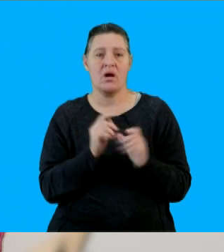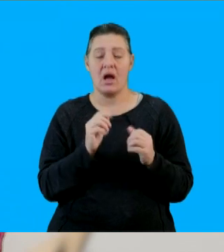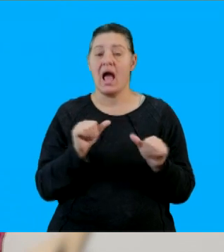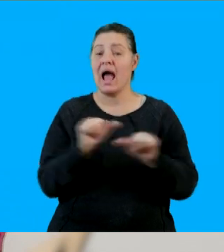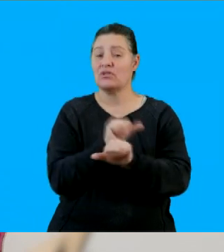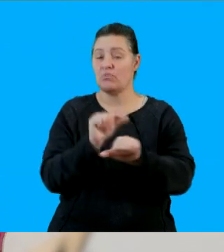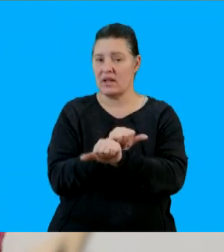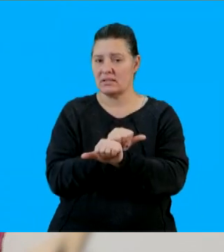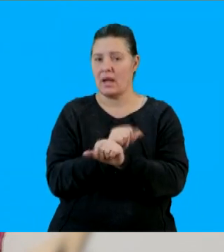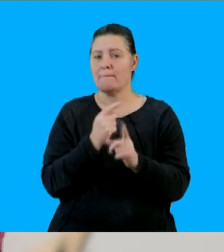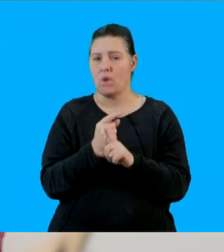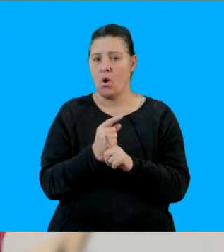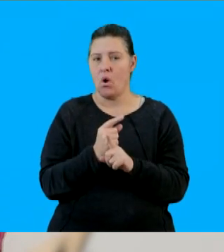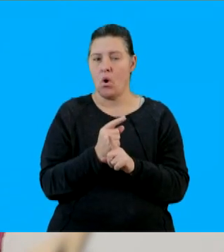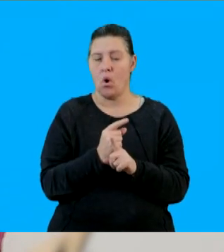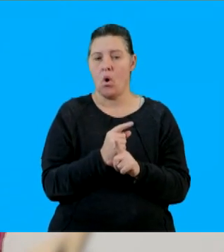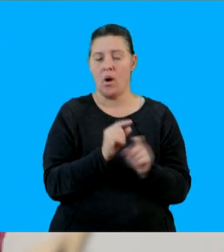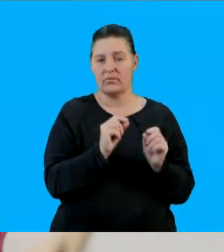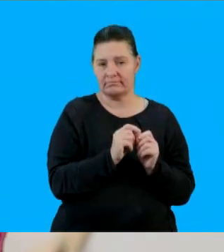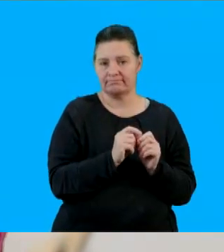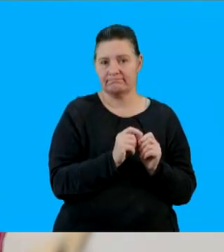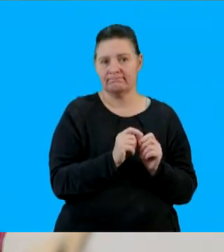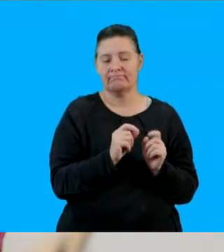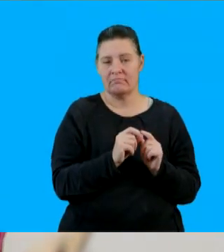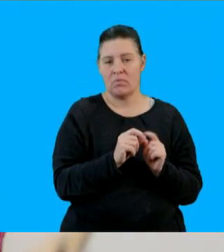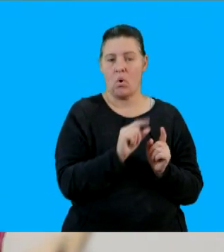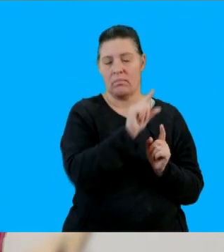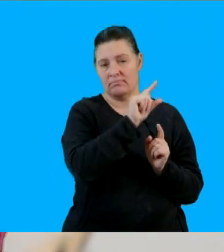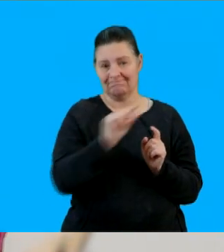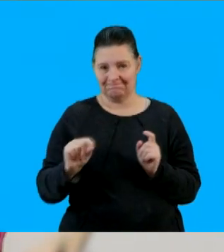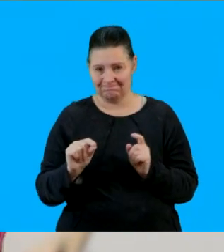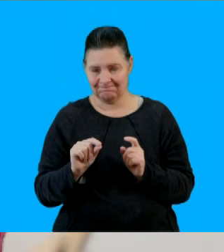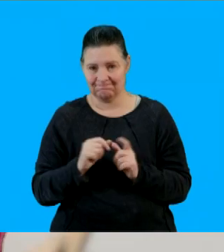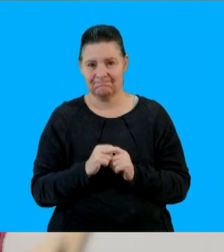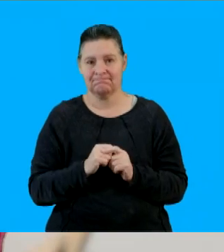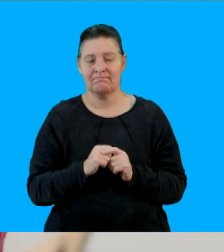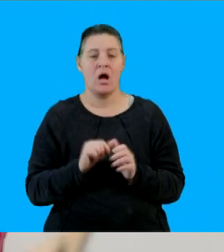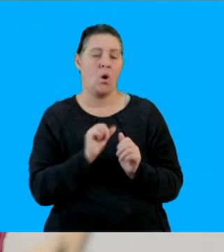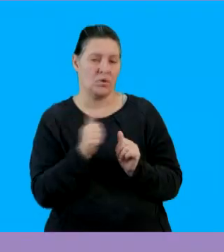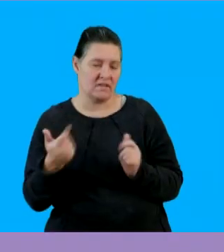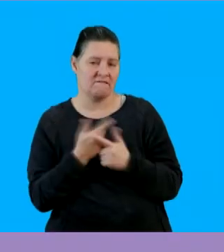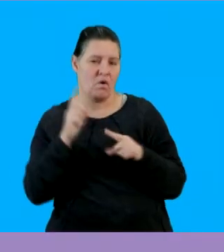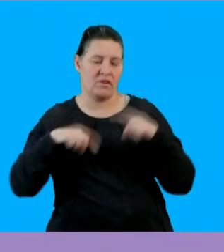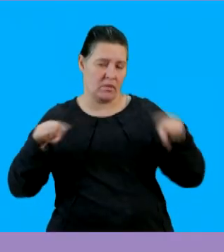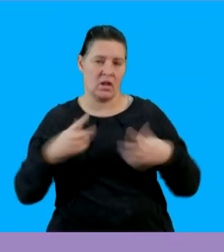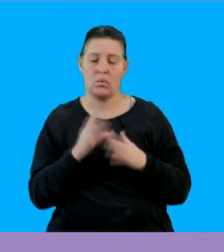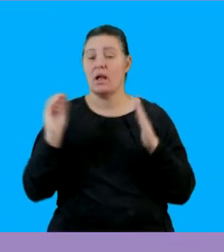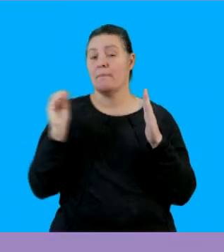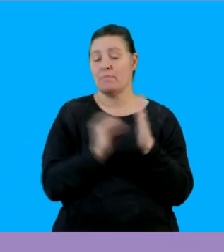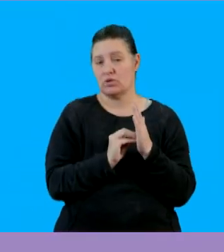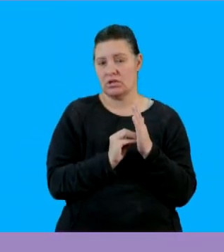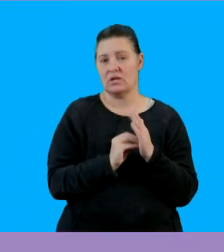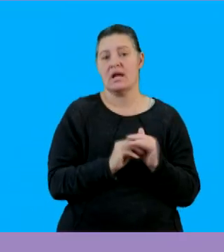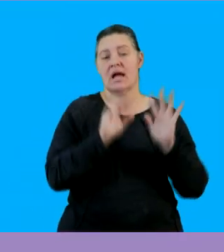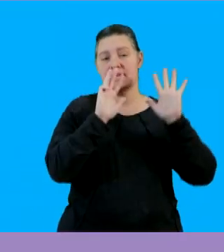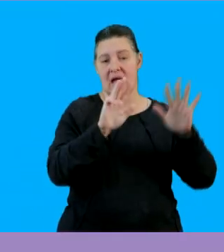sure that we put our algebraic expression in descending order of exponents for the variable.